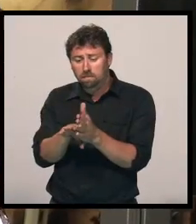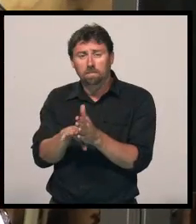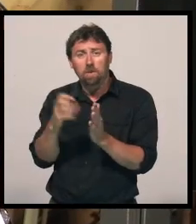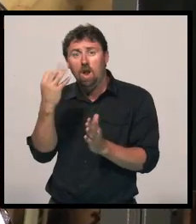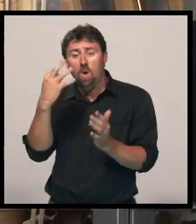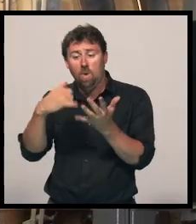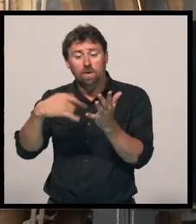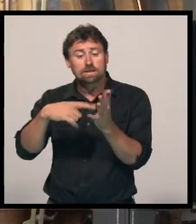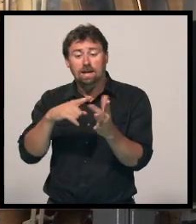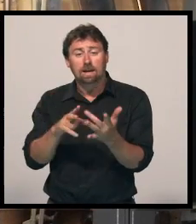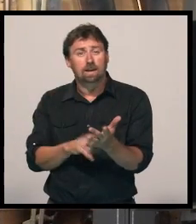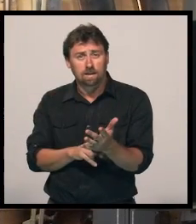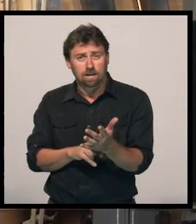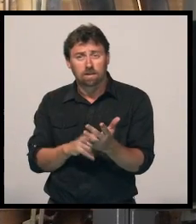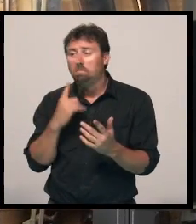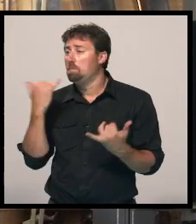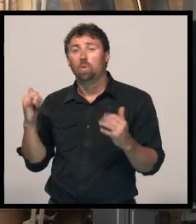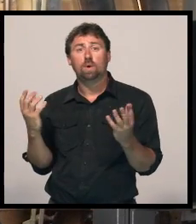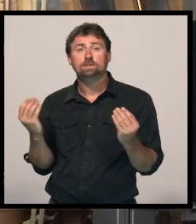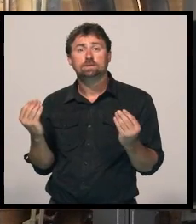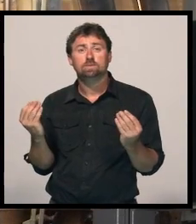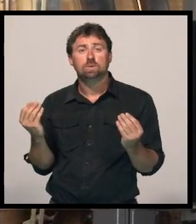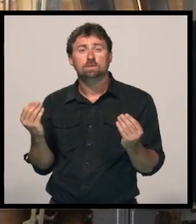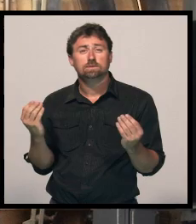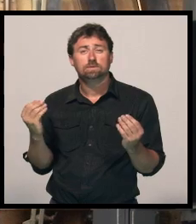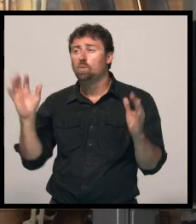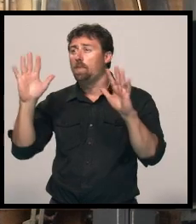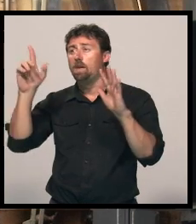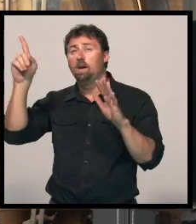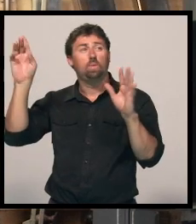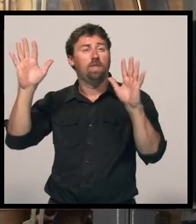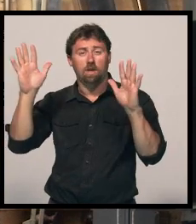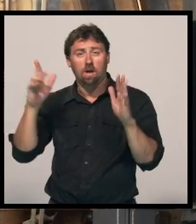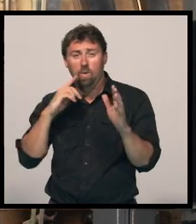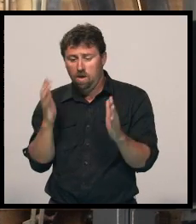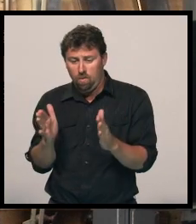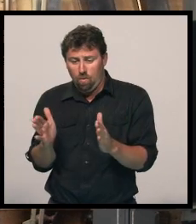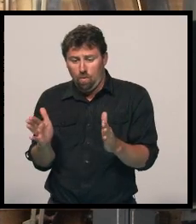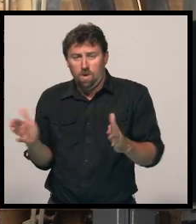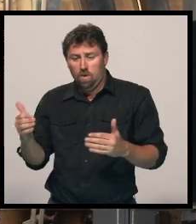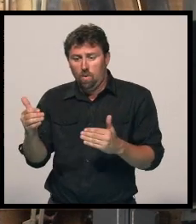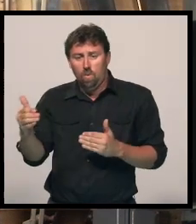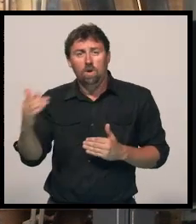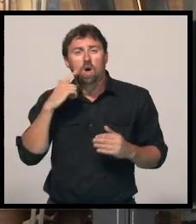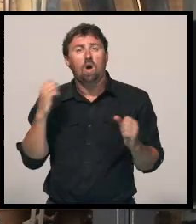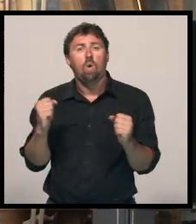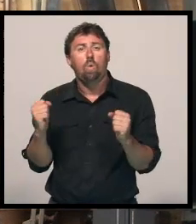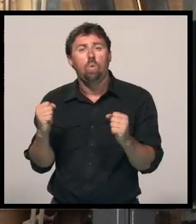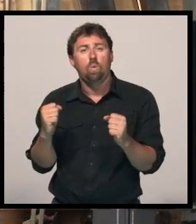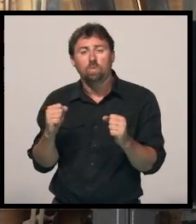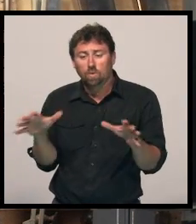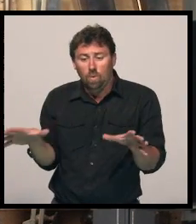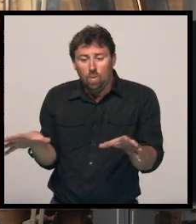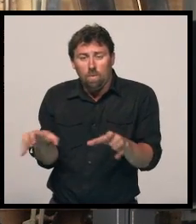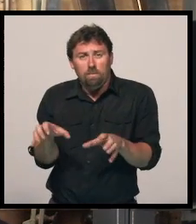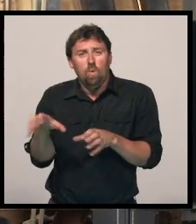stained, if it's wet weather, the timber would have expanded. So in the cold weather, when it contracts, you'll